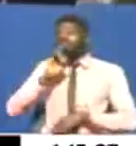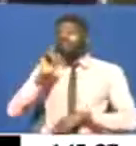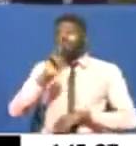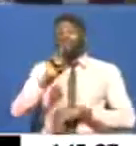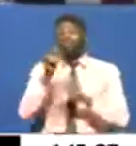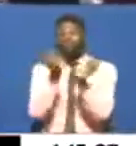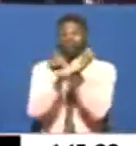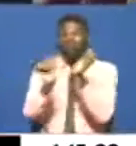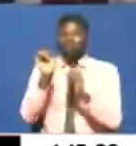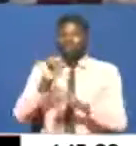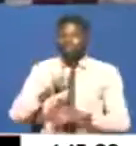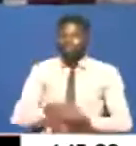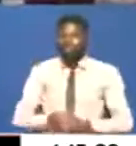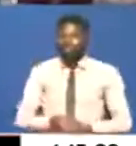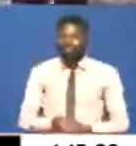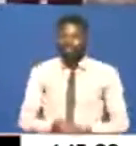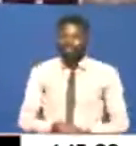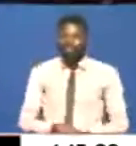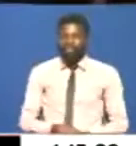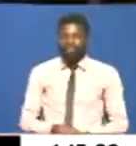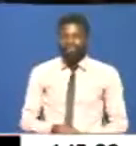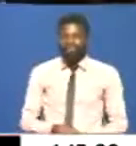problem is that we have so many